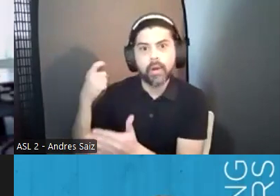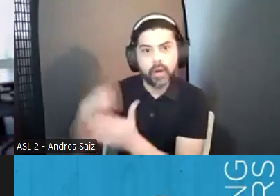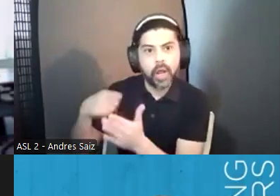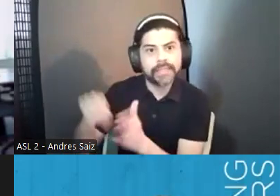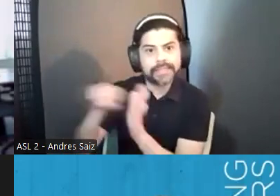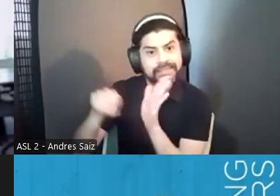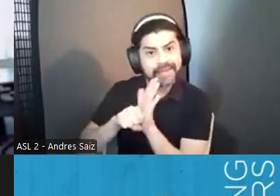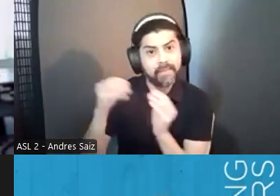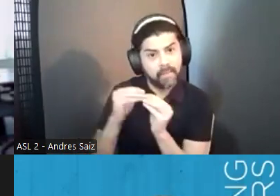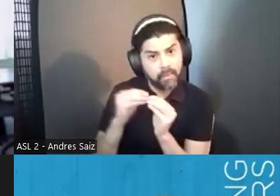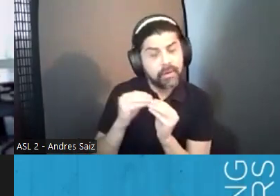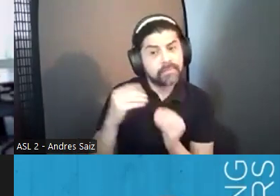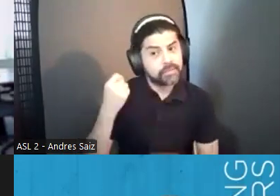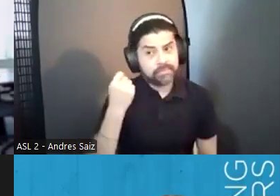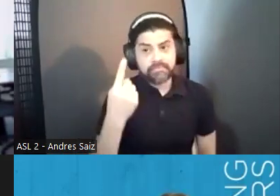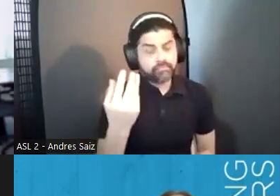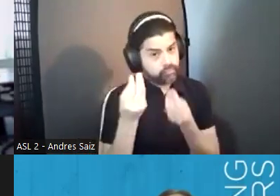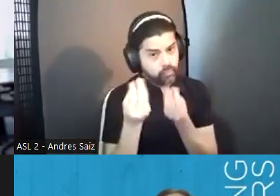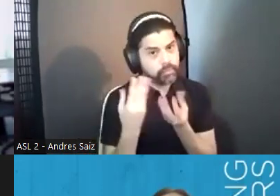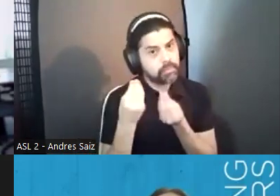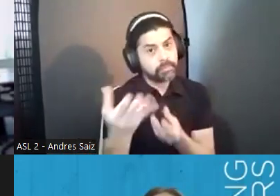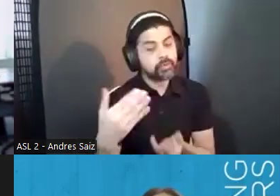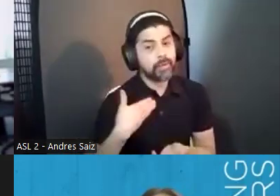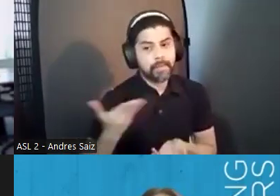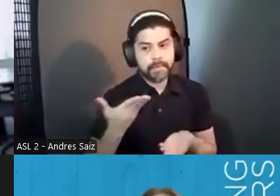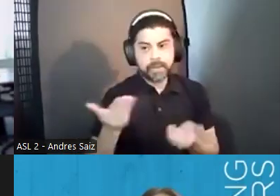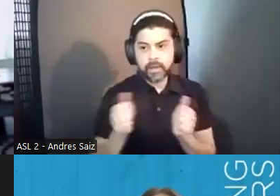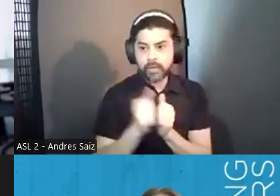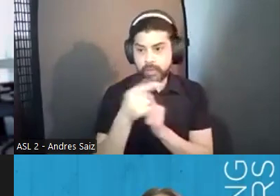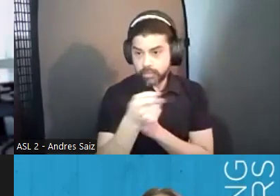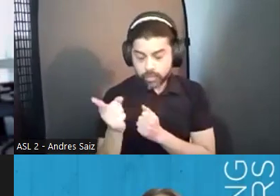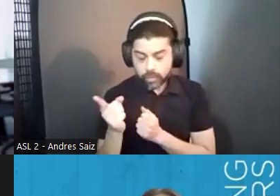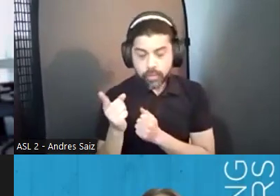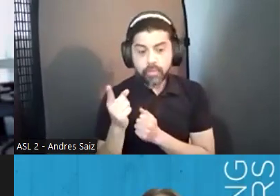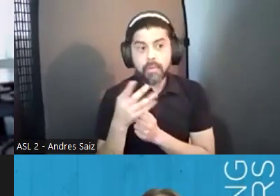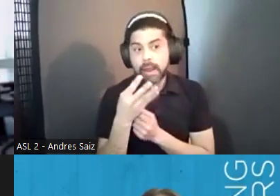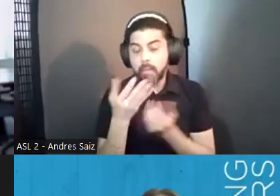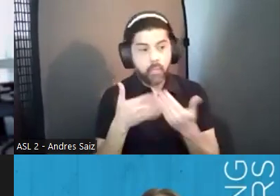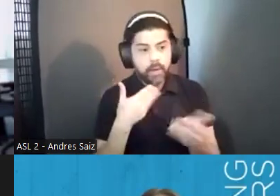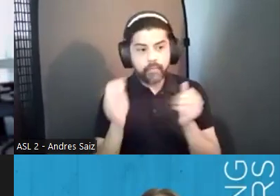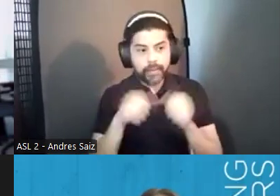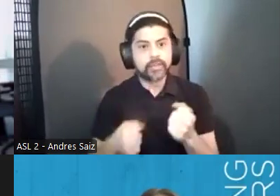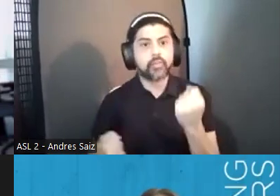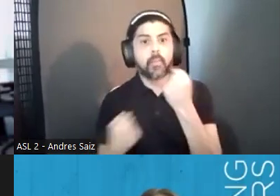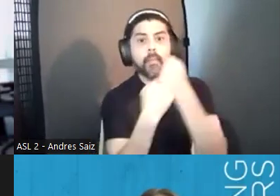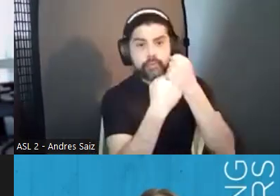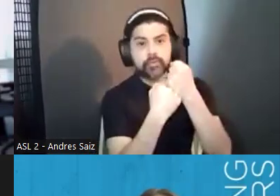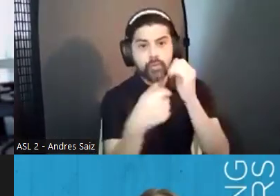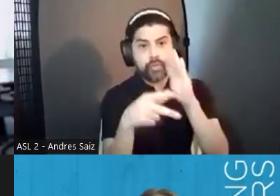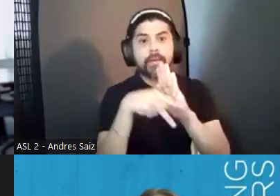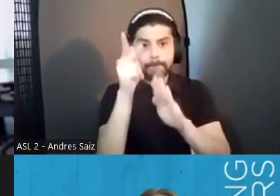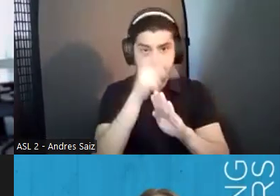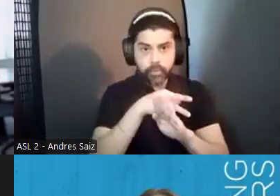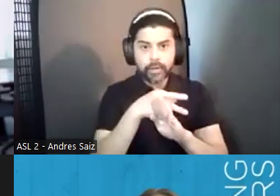you on that, and anything that we can do to help bolster the program. I say